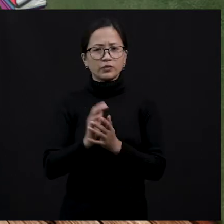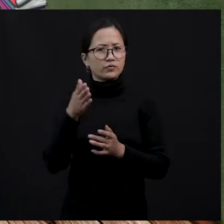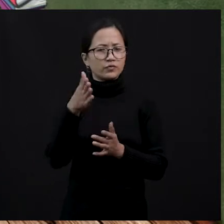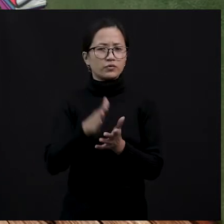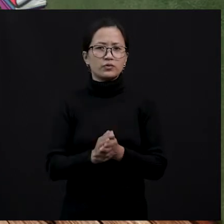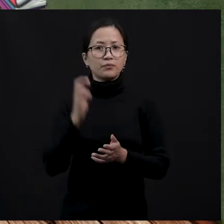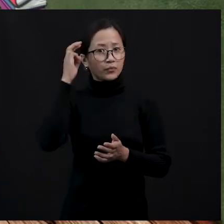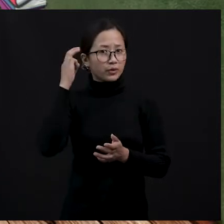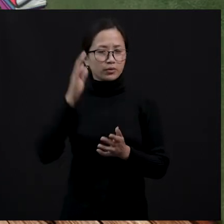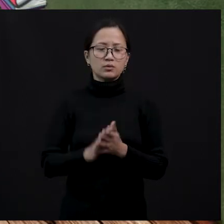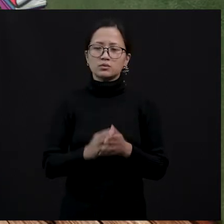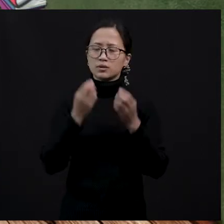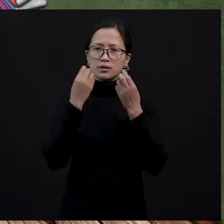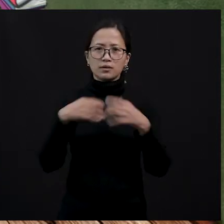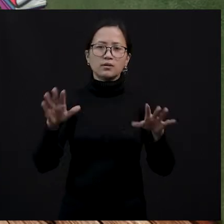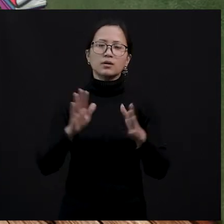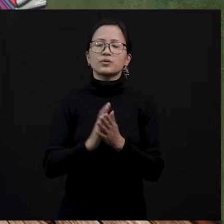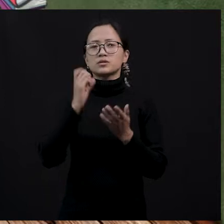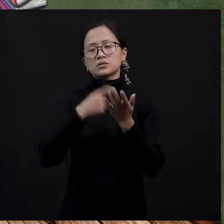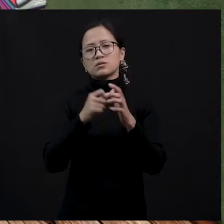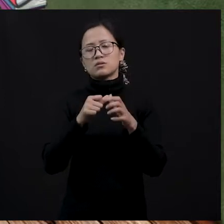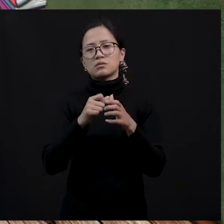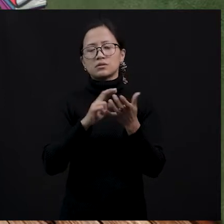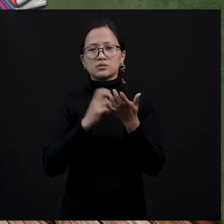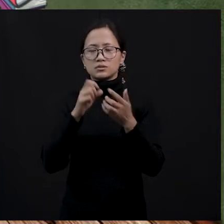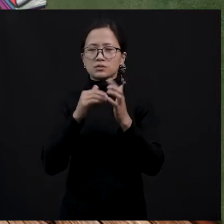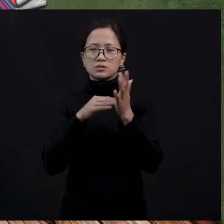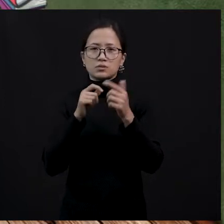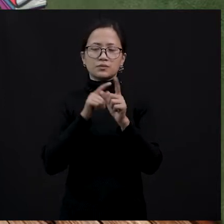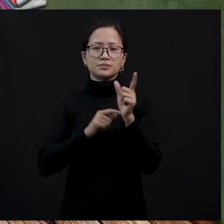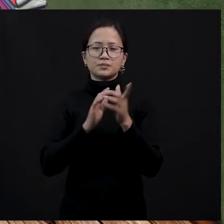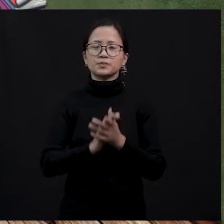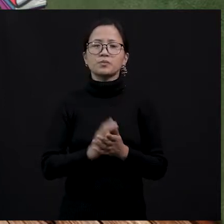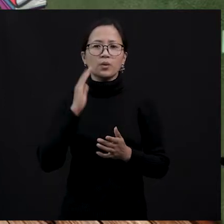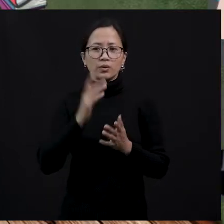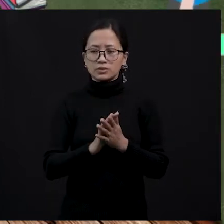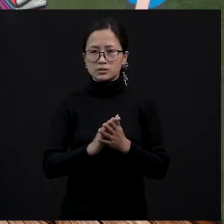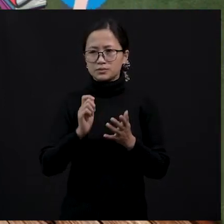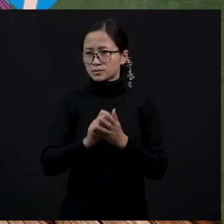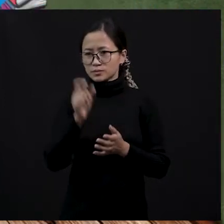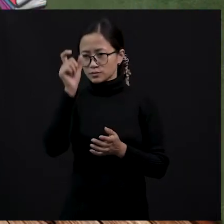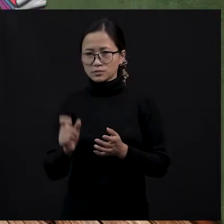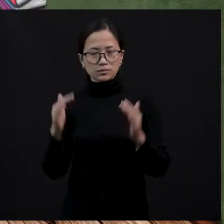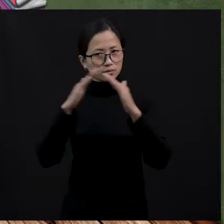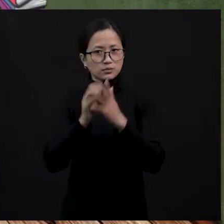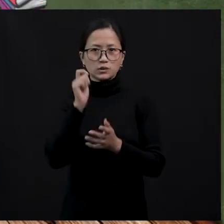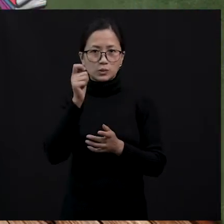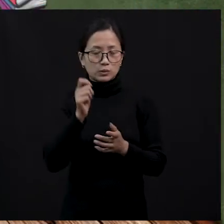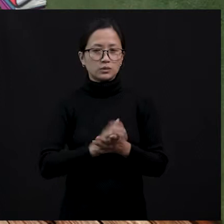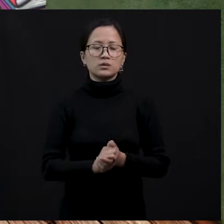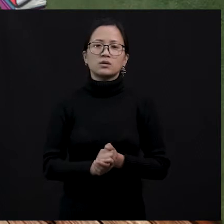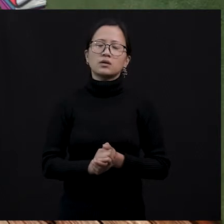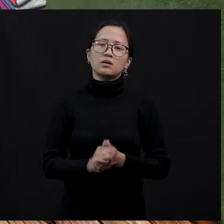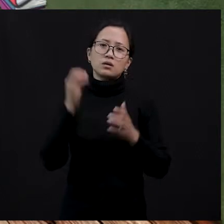would end up crazy. So all these thoughts were going on in his head when his servant entered again